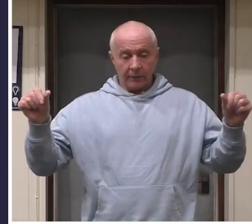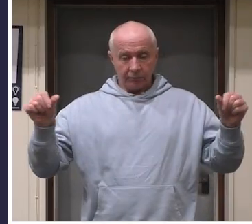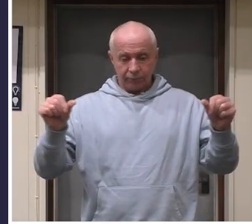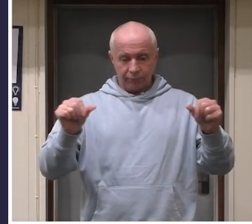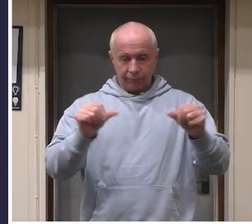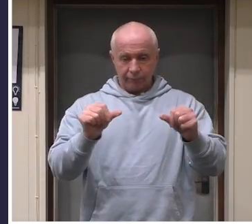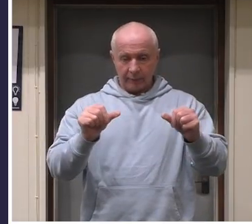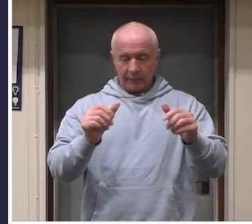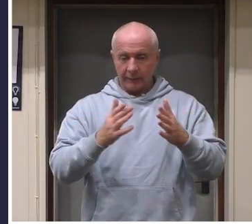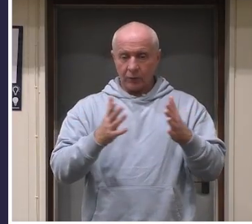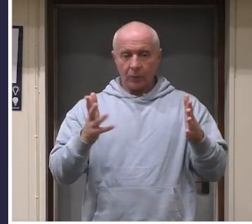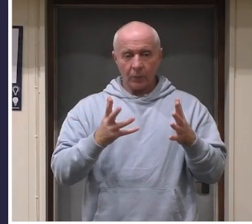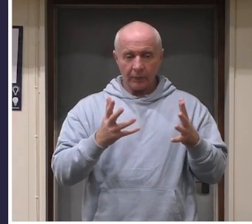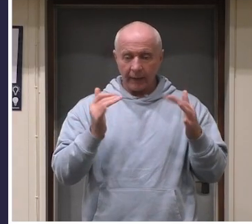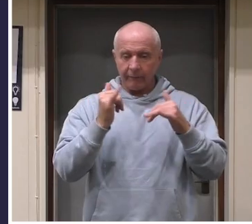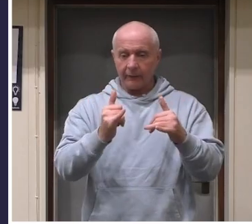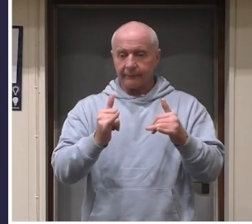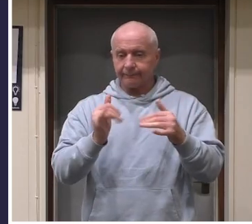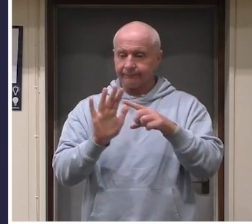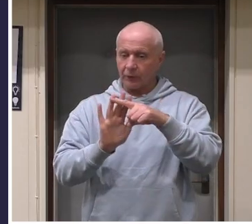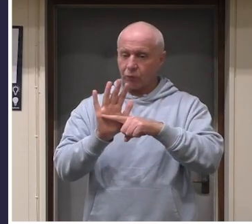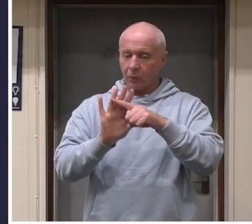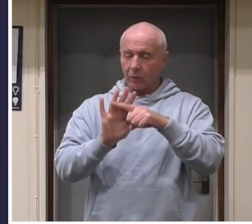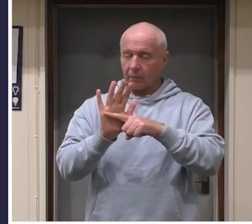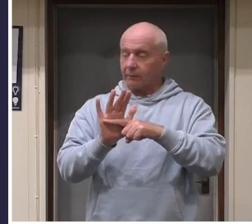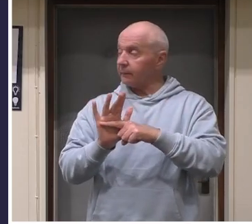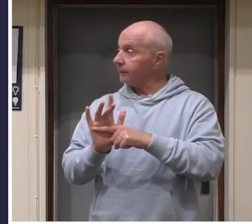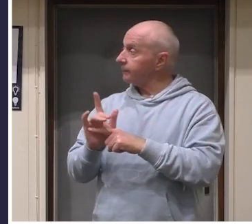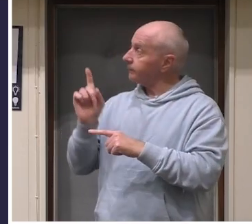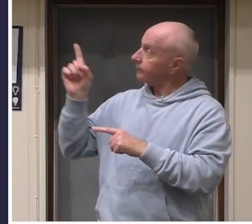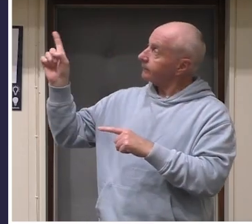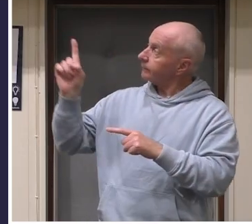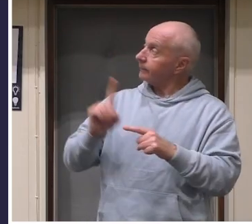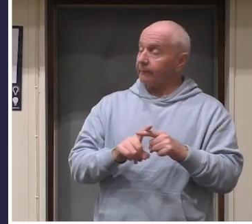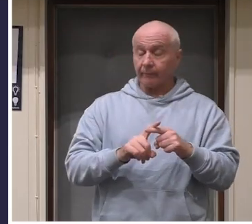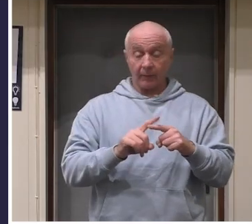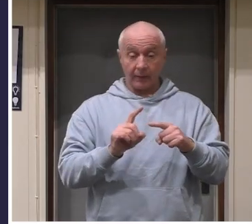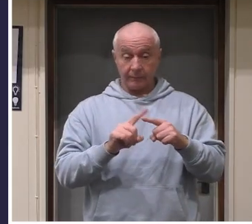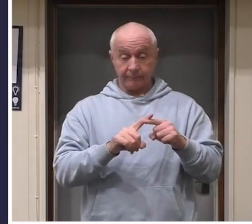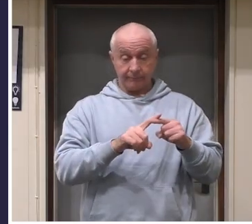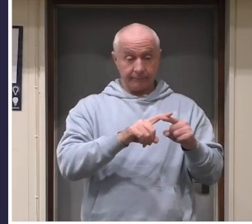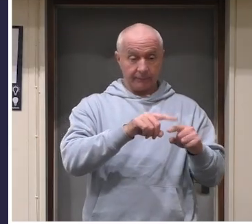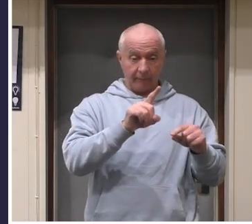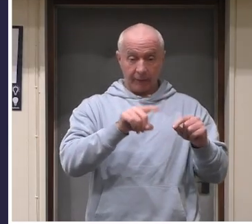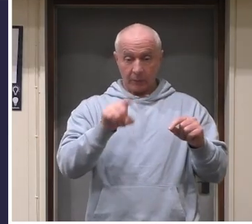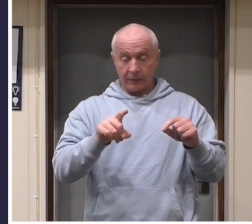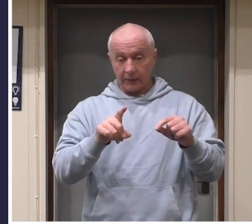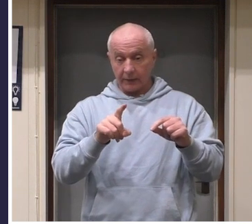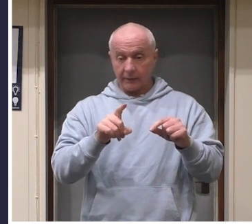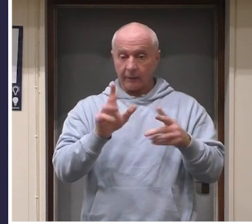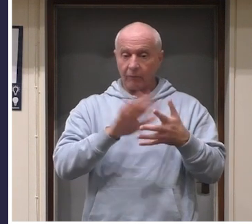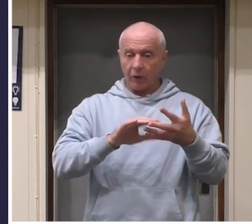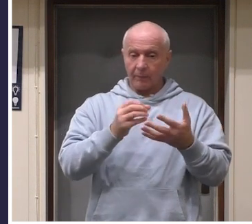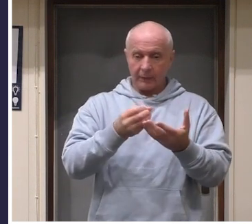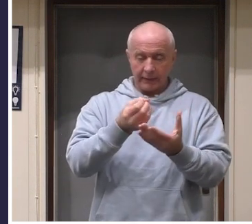very specific condition. And that condition is that the cavity, the frequencies allowed by the cavity, which is given